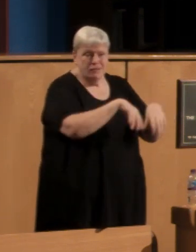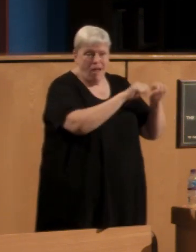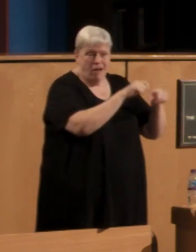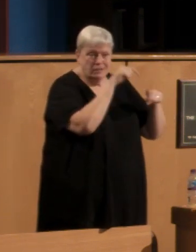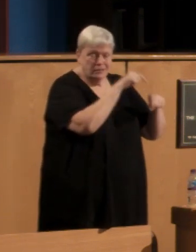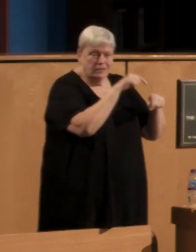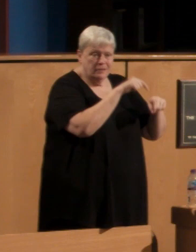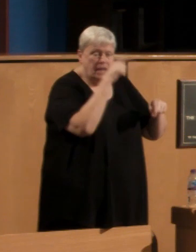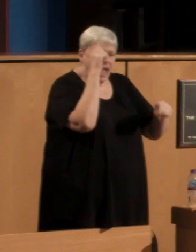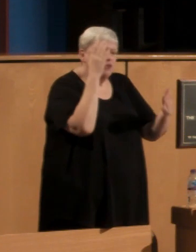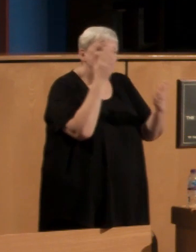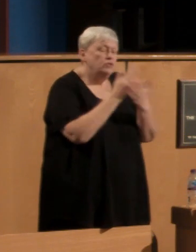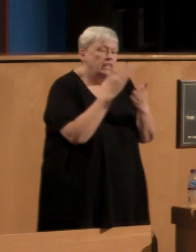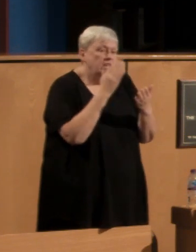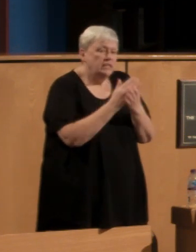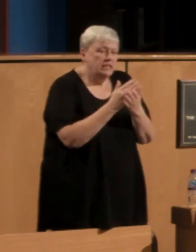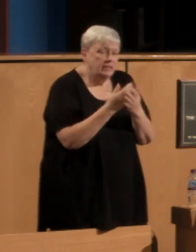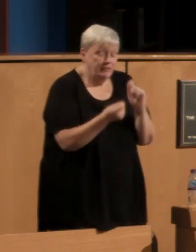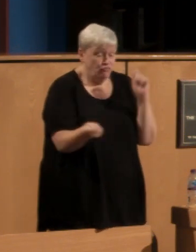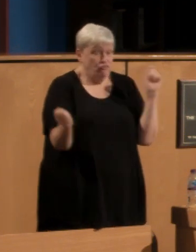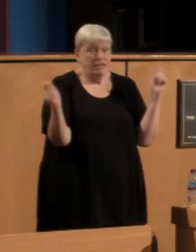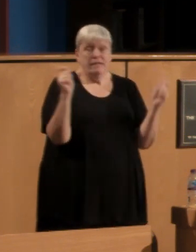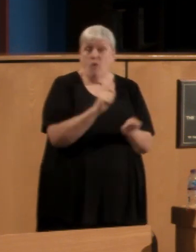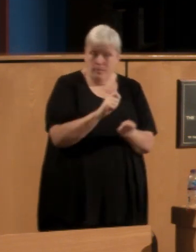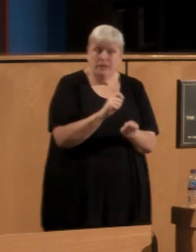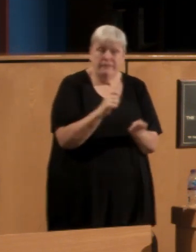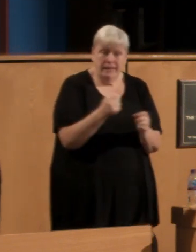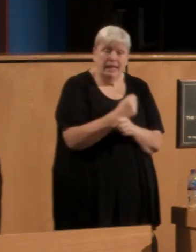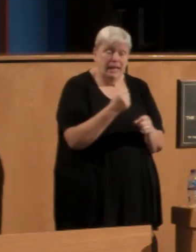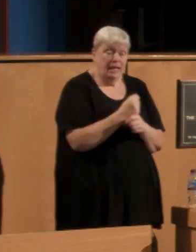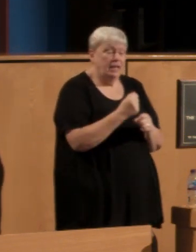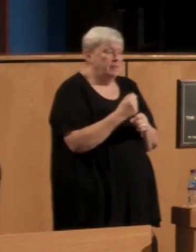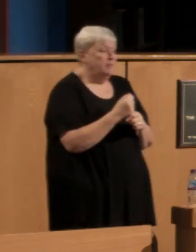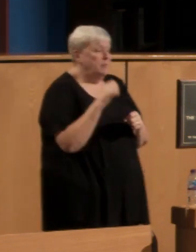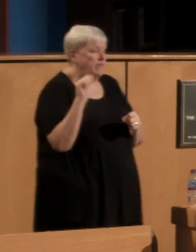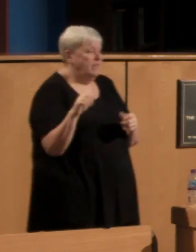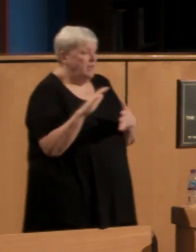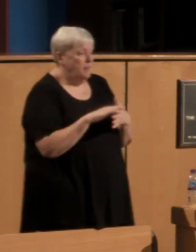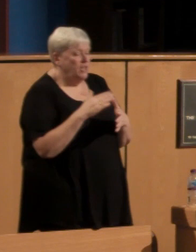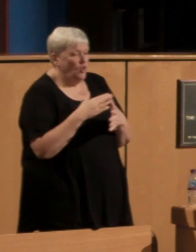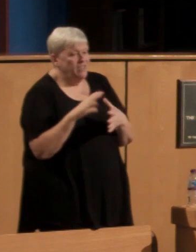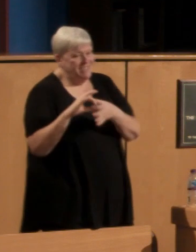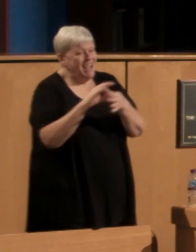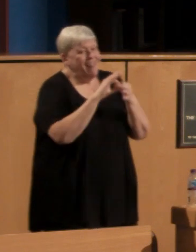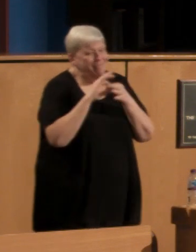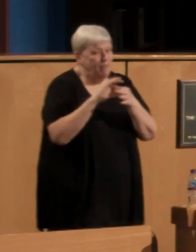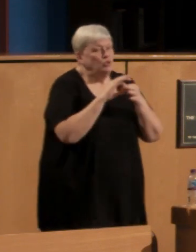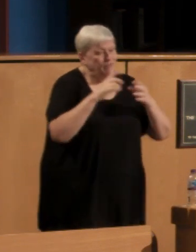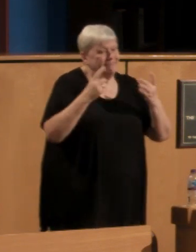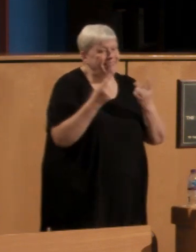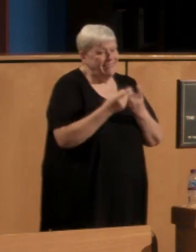really, to my mind, transformative games. But yeah, I think because it is a collaborative thing, it